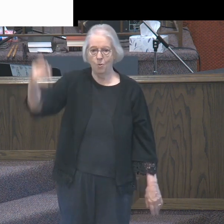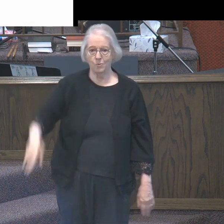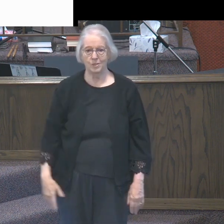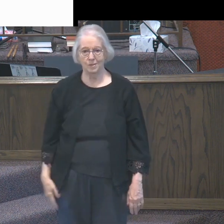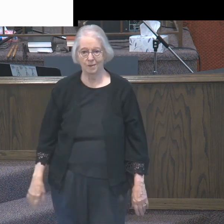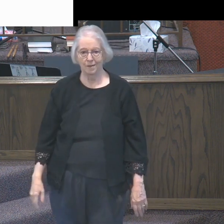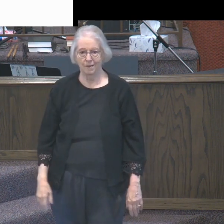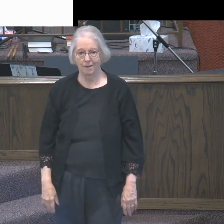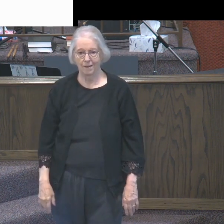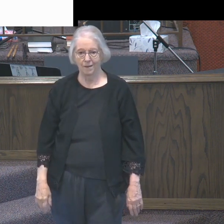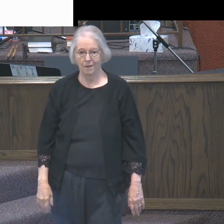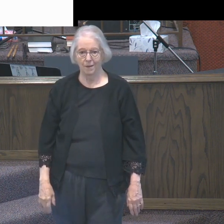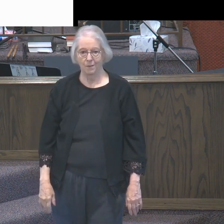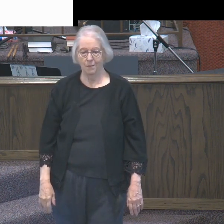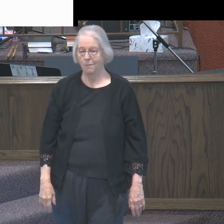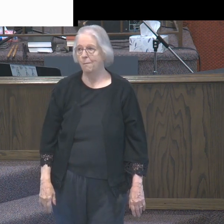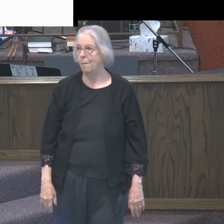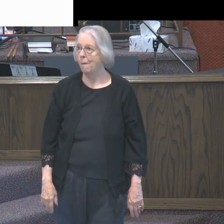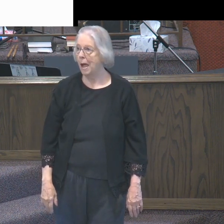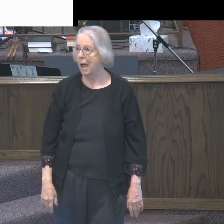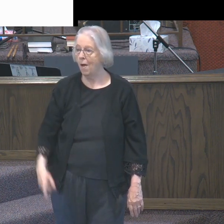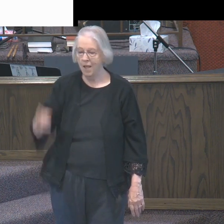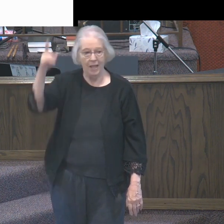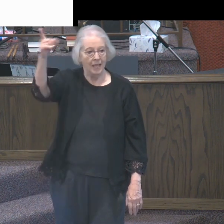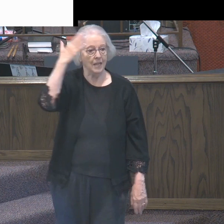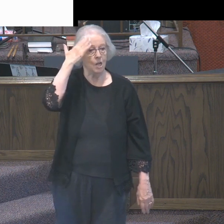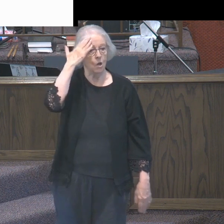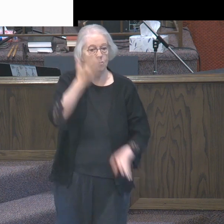Your Father knows the things you have need of before you ask him.